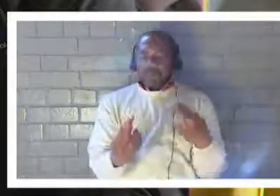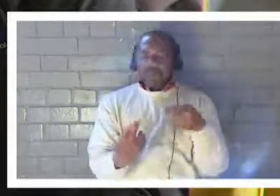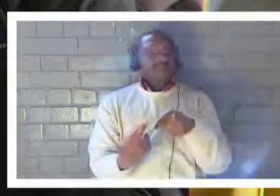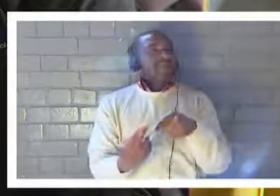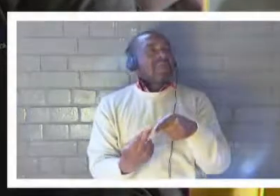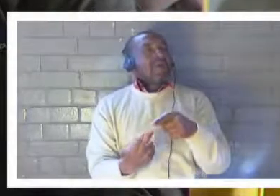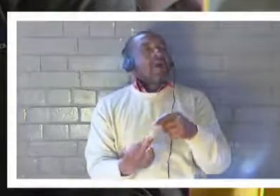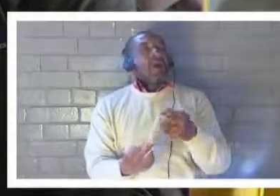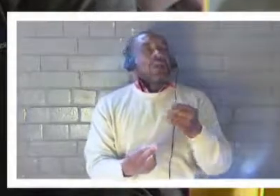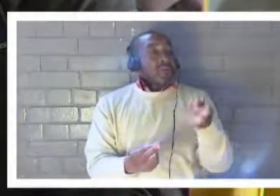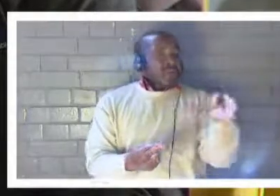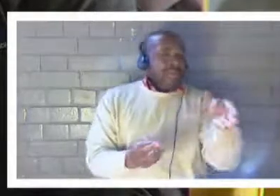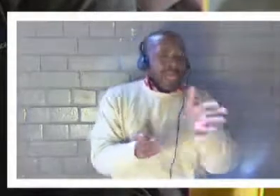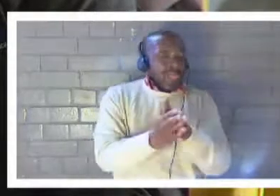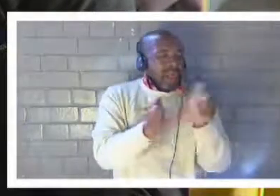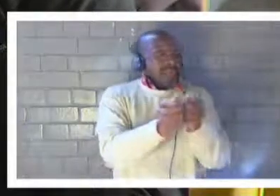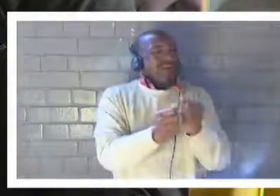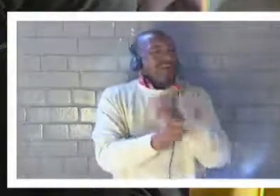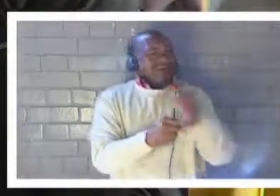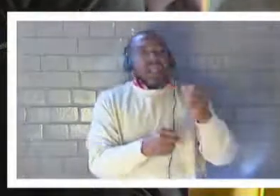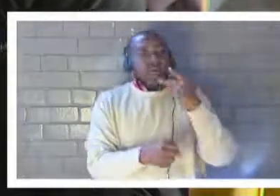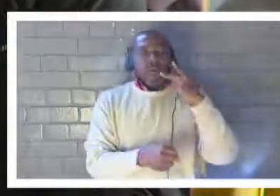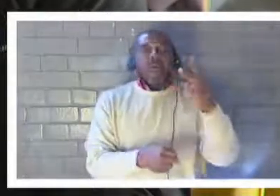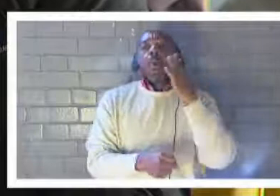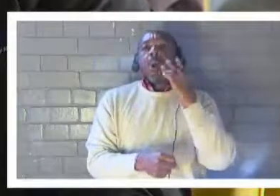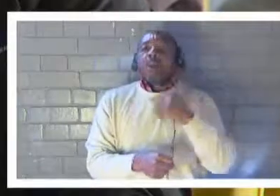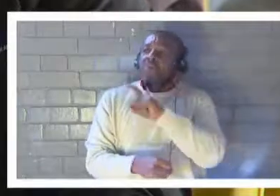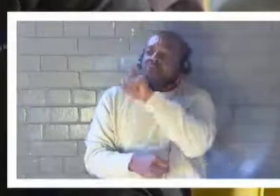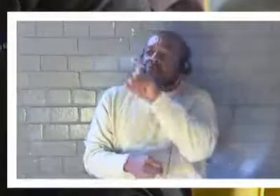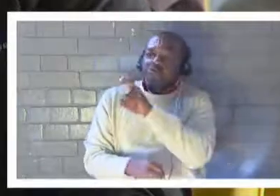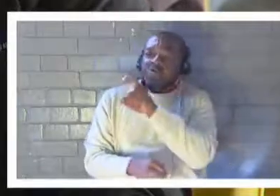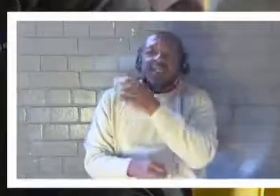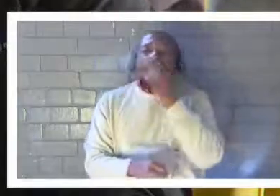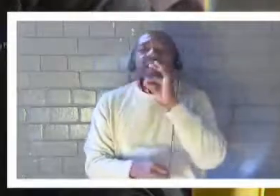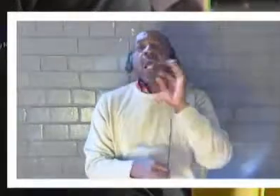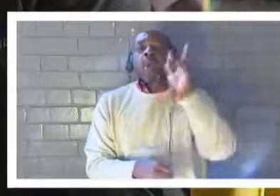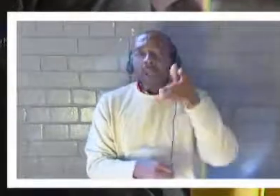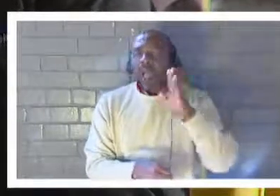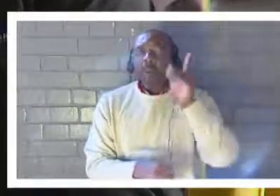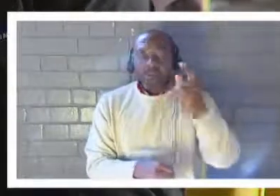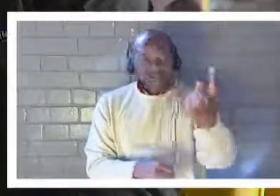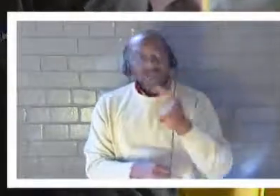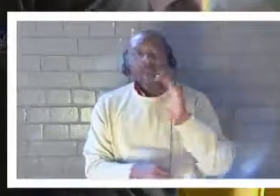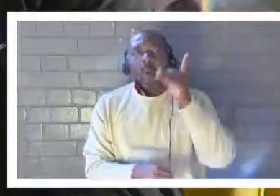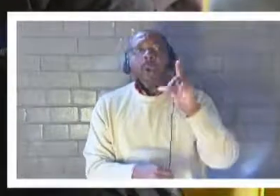will be told that we are still awaiting for delivery. We are still awaiting for delivery. And then,